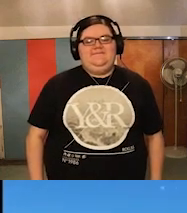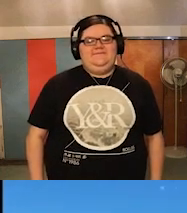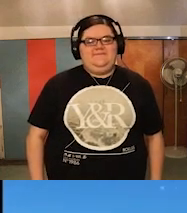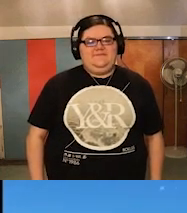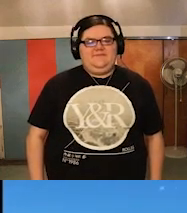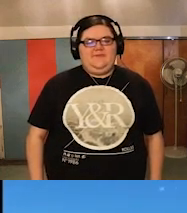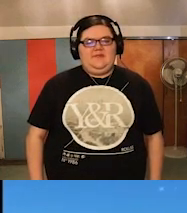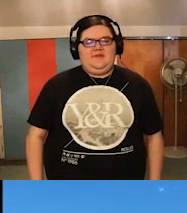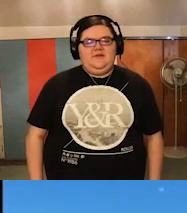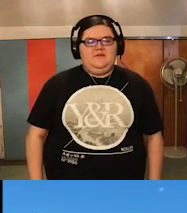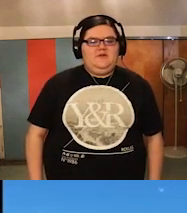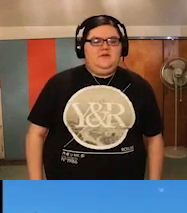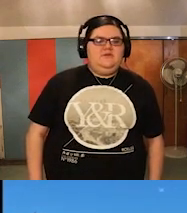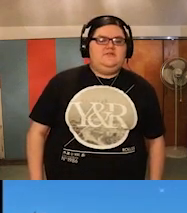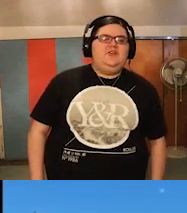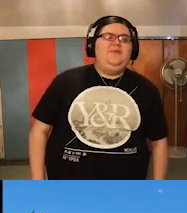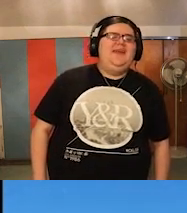Where's the hole?